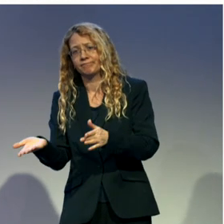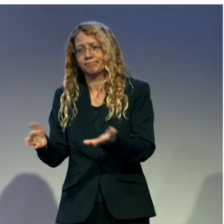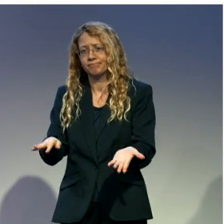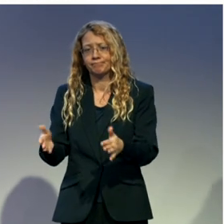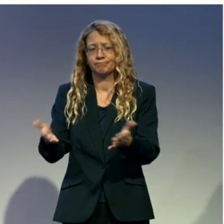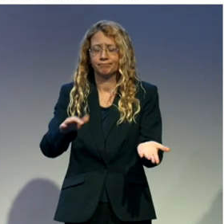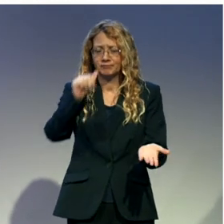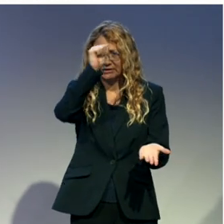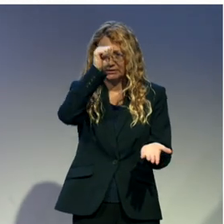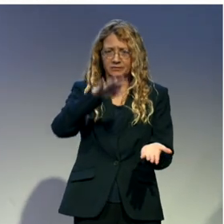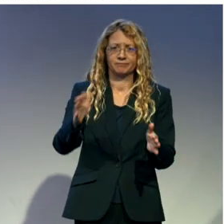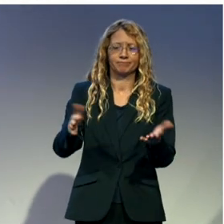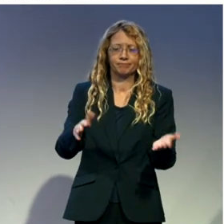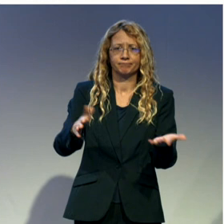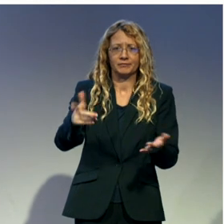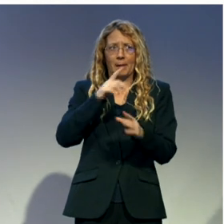I'm sorry, does this go back?